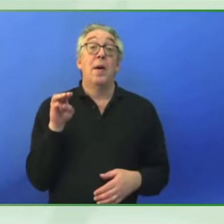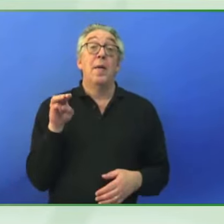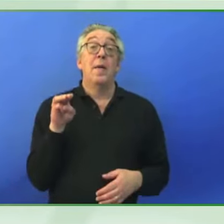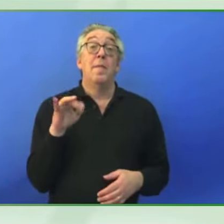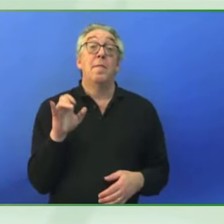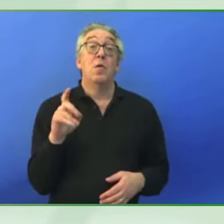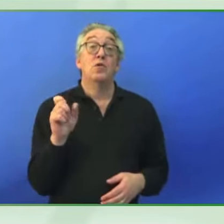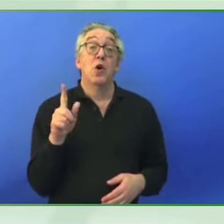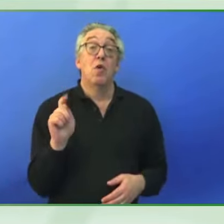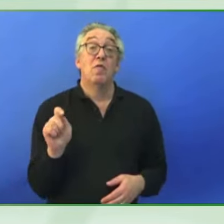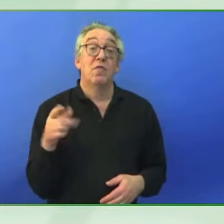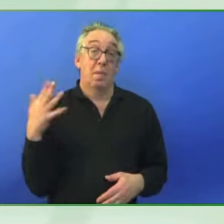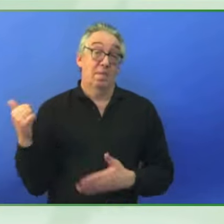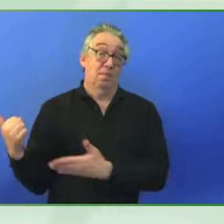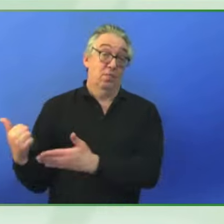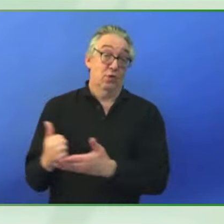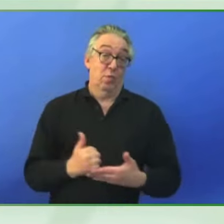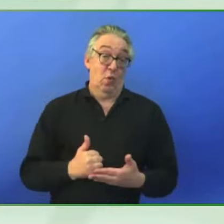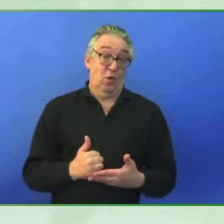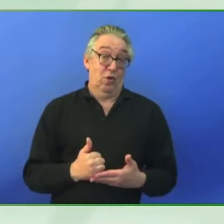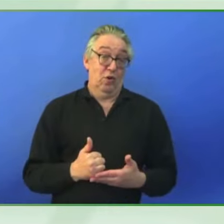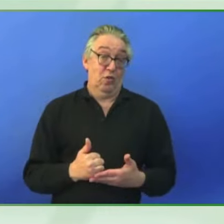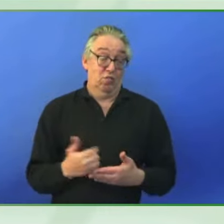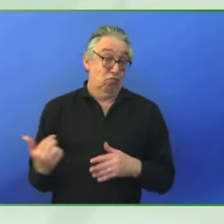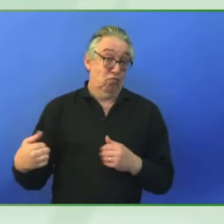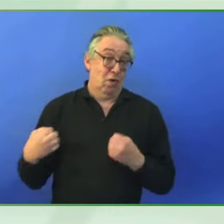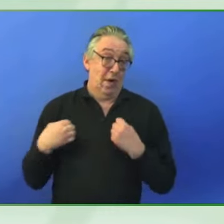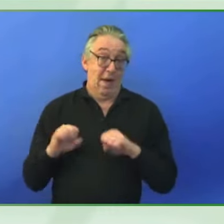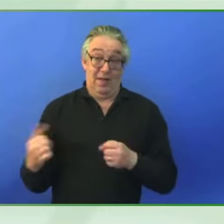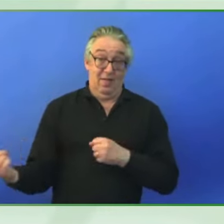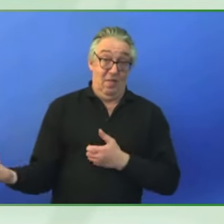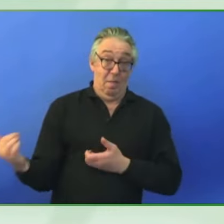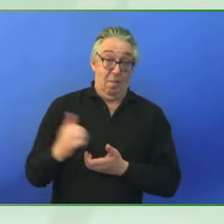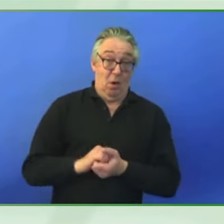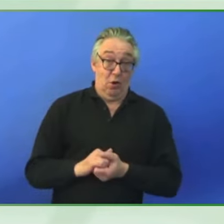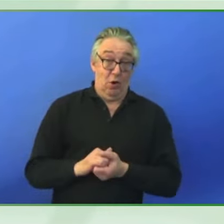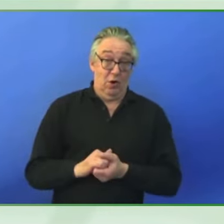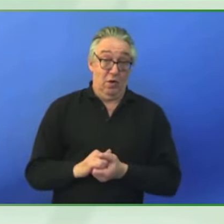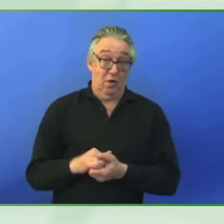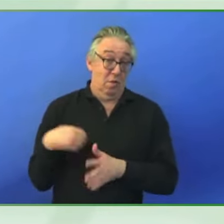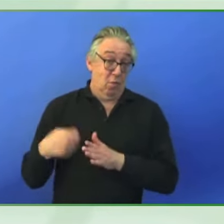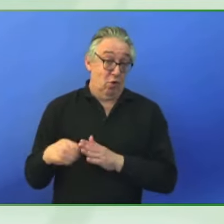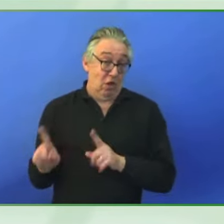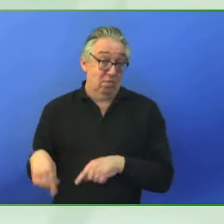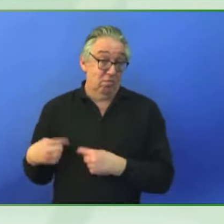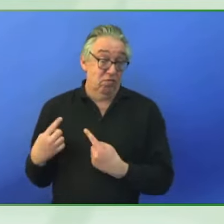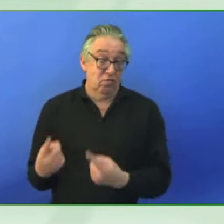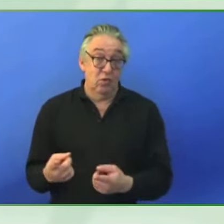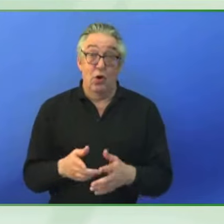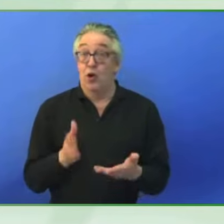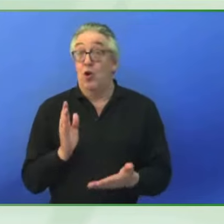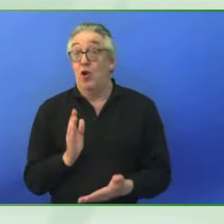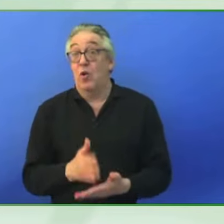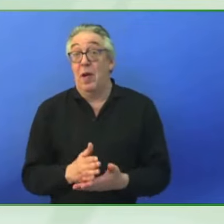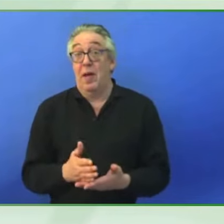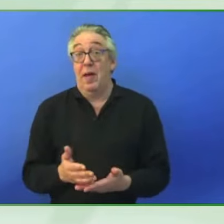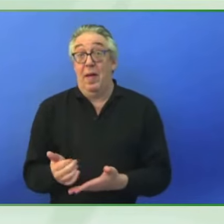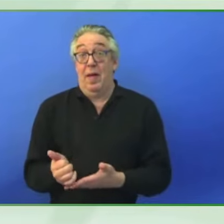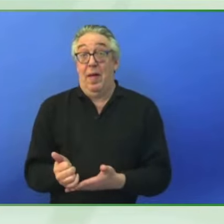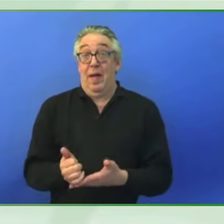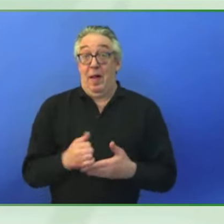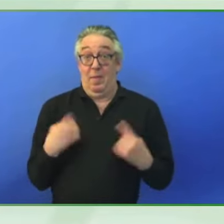and actively engaged as a partner at every step in the project, which is incredibly valuable to us, and we're very grateful for that